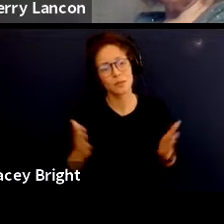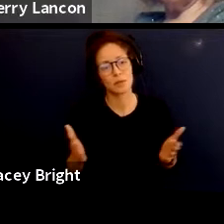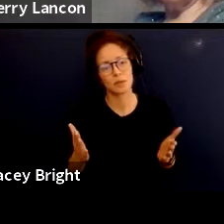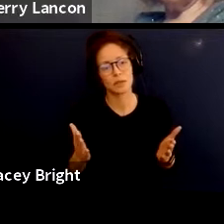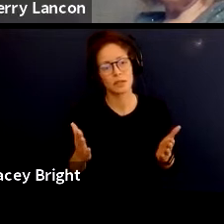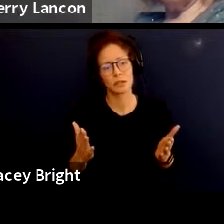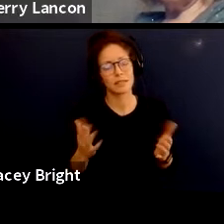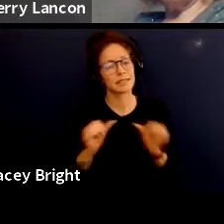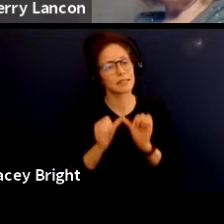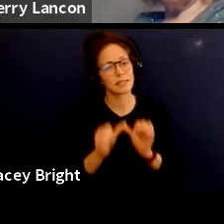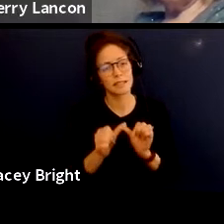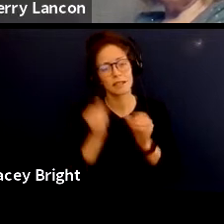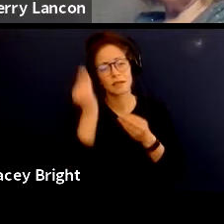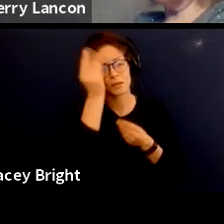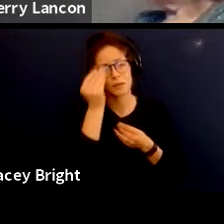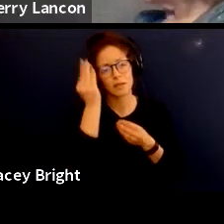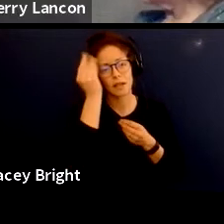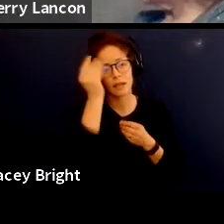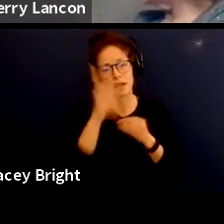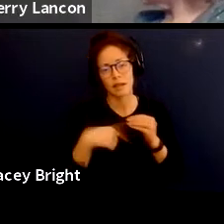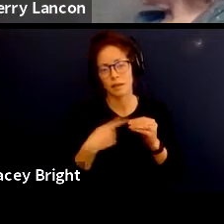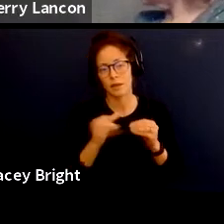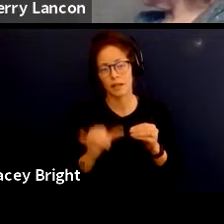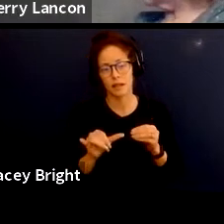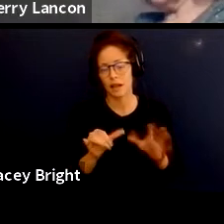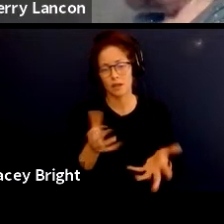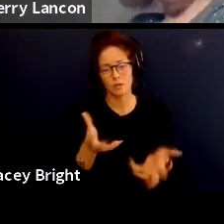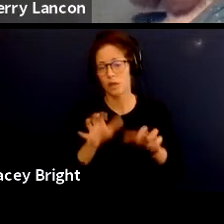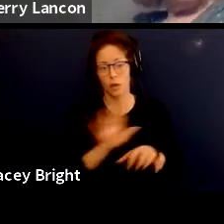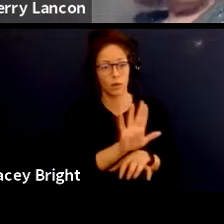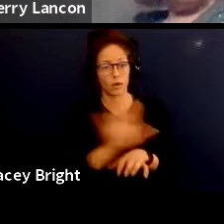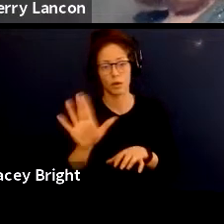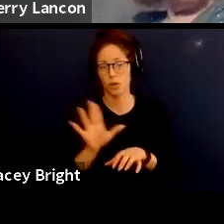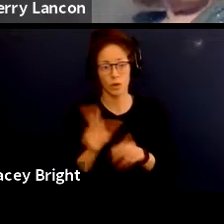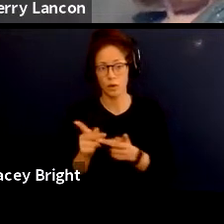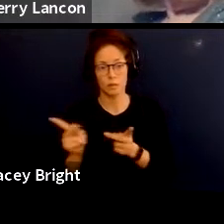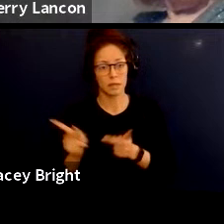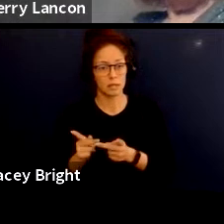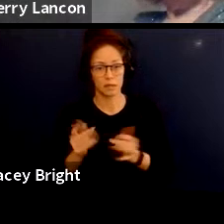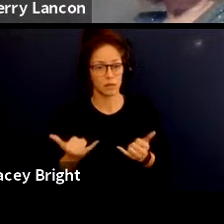continue to think about that. And I don't envy your position. I mean.